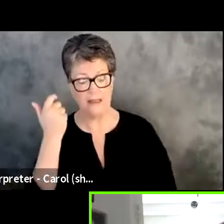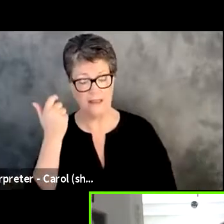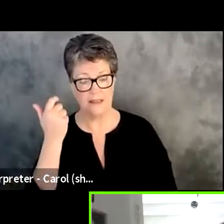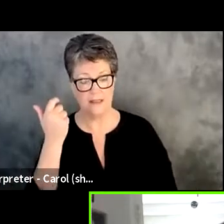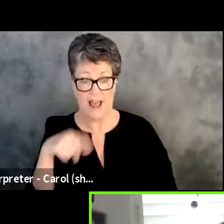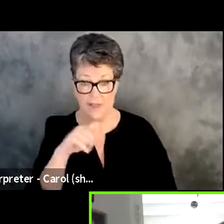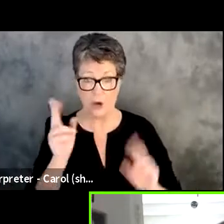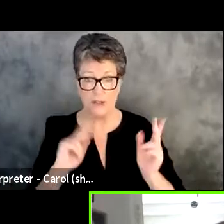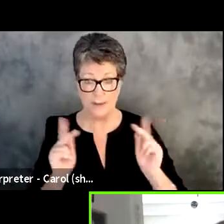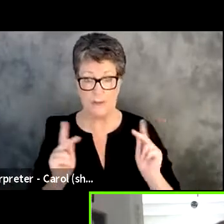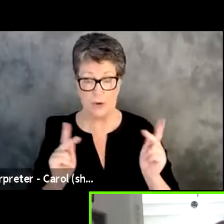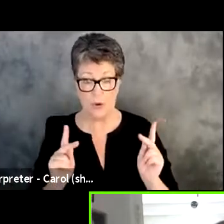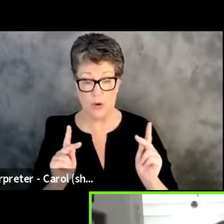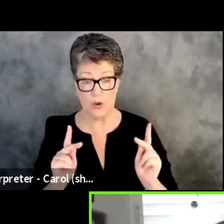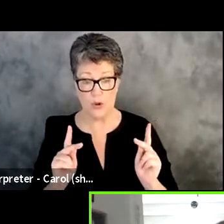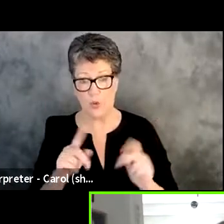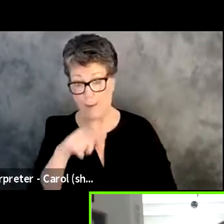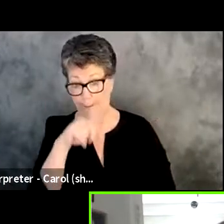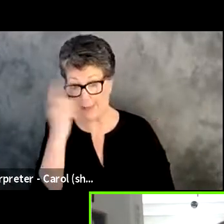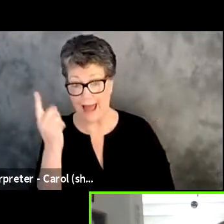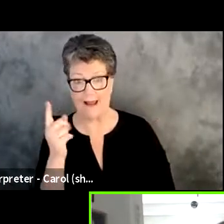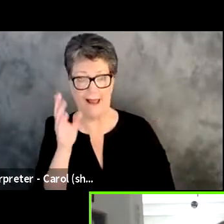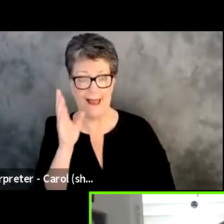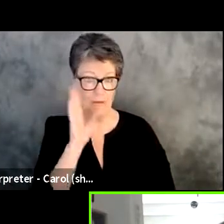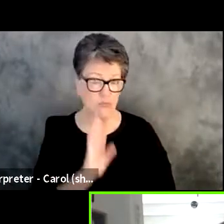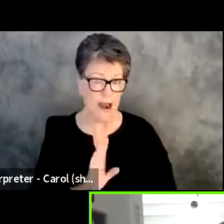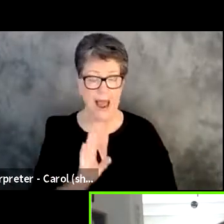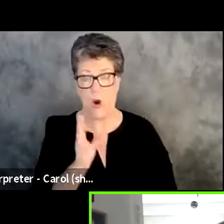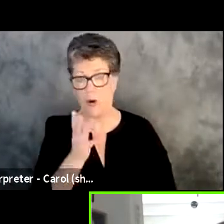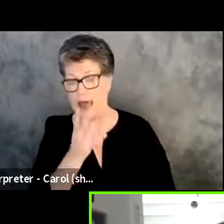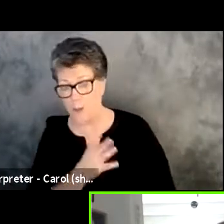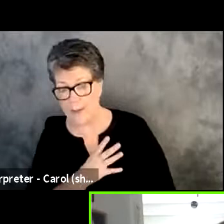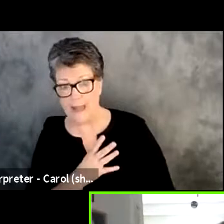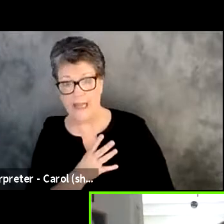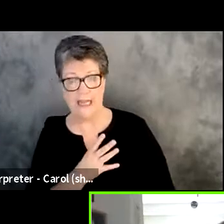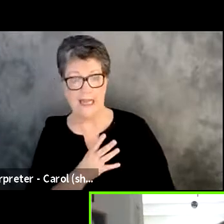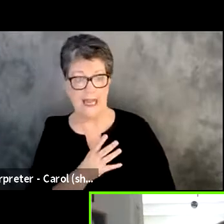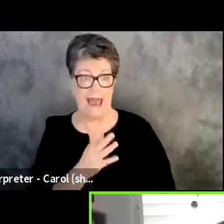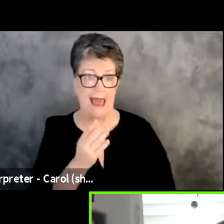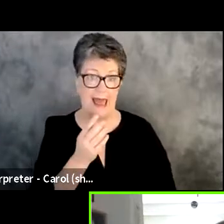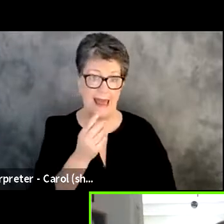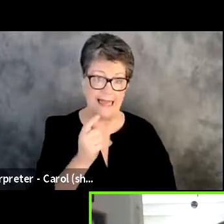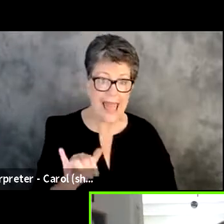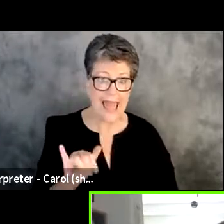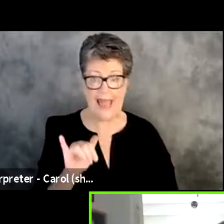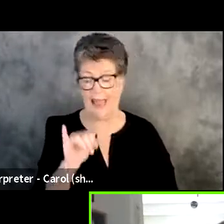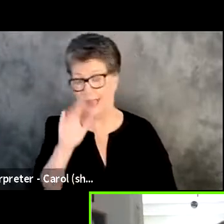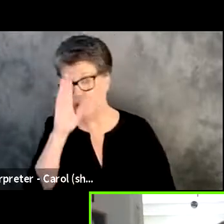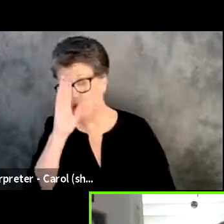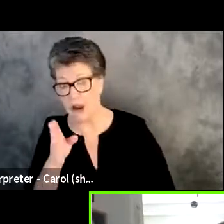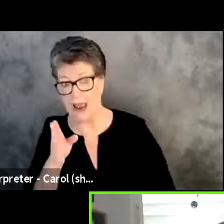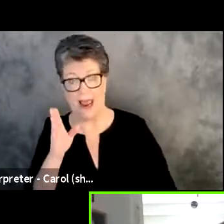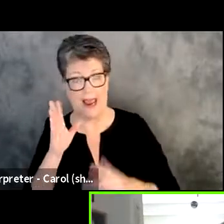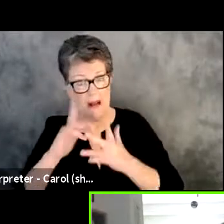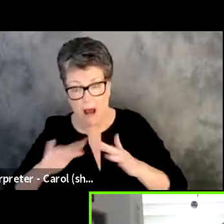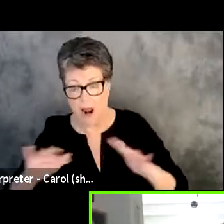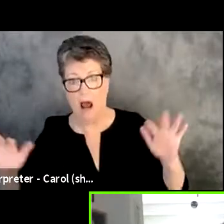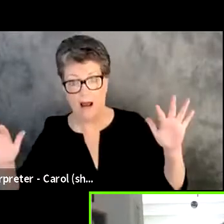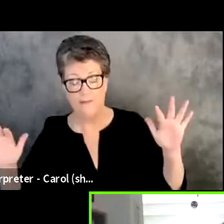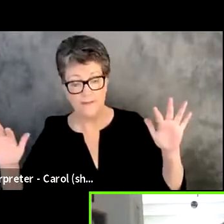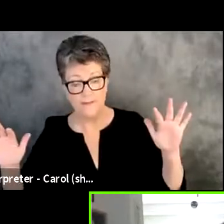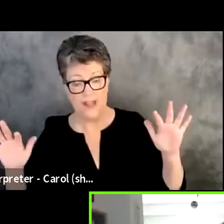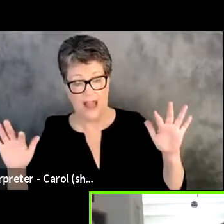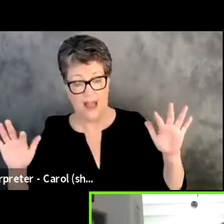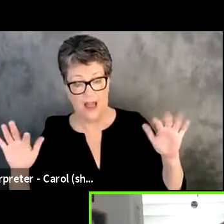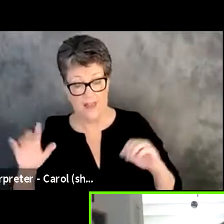are people who are Black and brown and women and gay and straight, on, who are